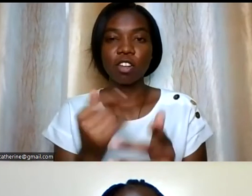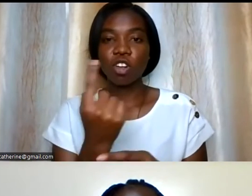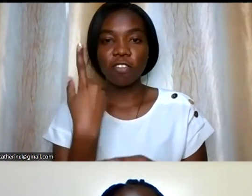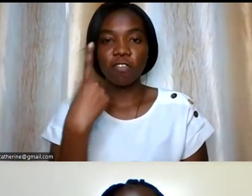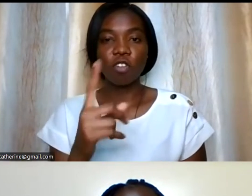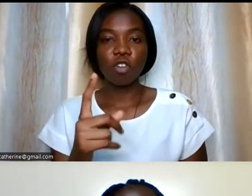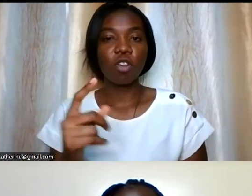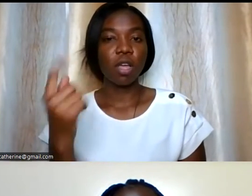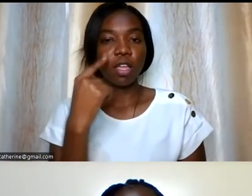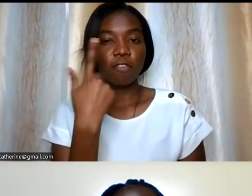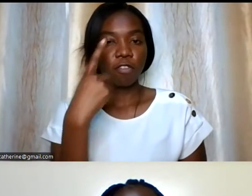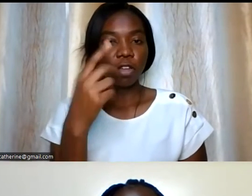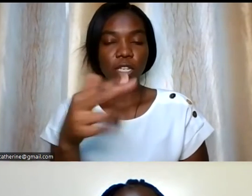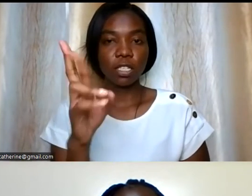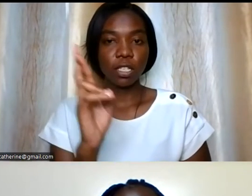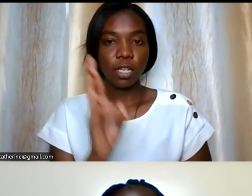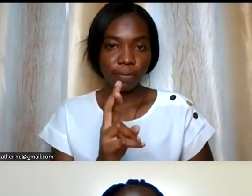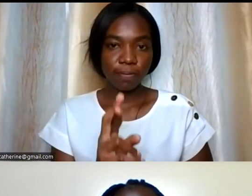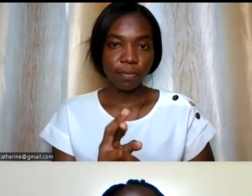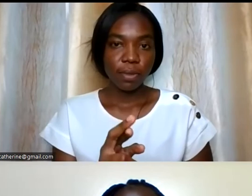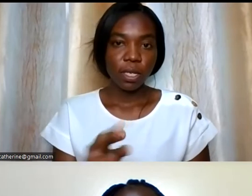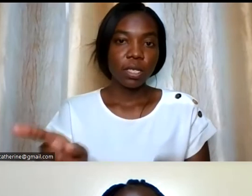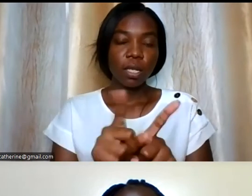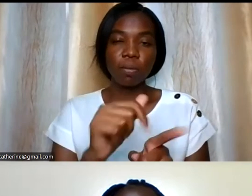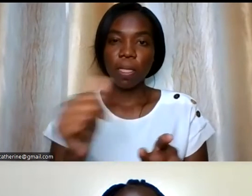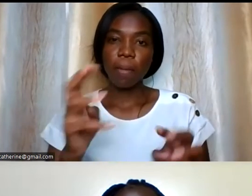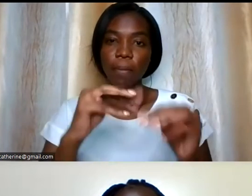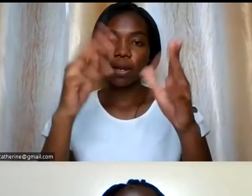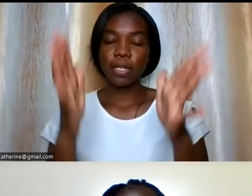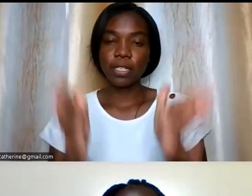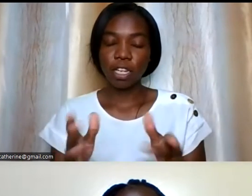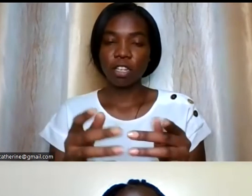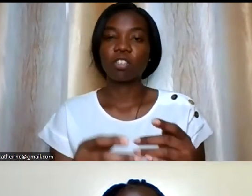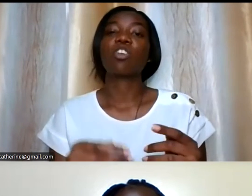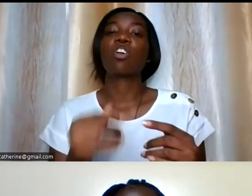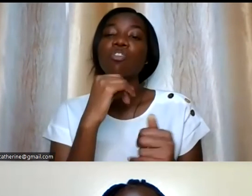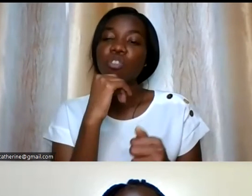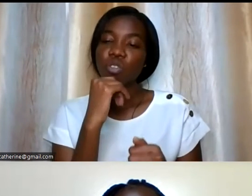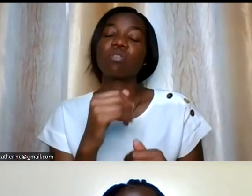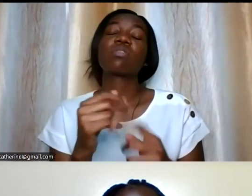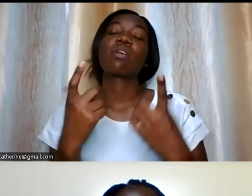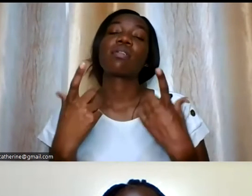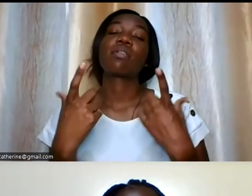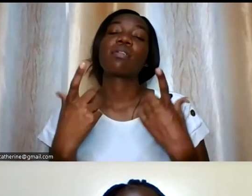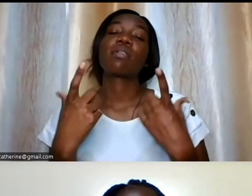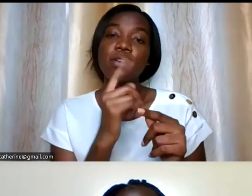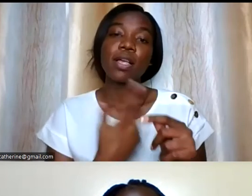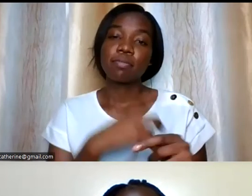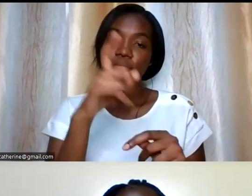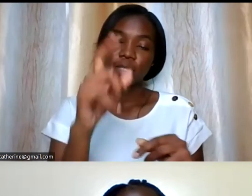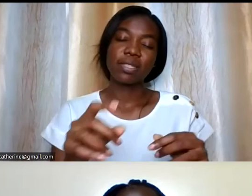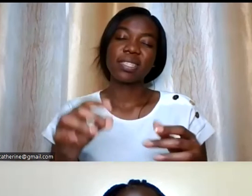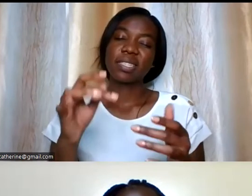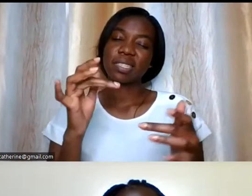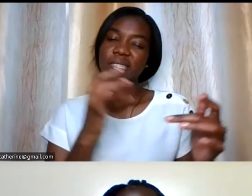eye of HR, that even the line managers may not contain it. So we need to be very sensitive. But if you